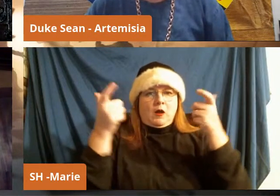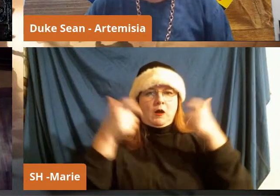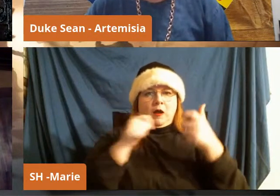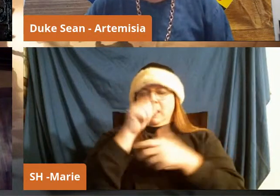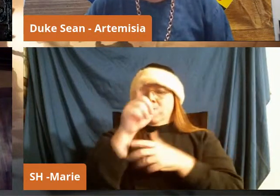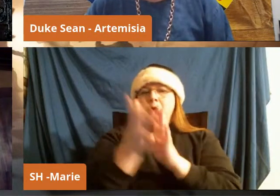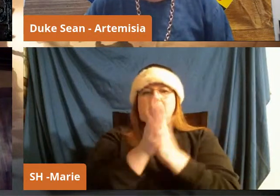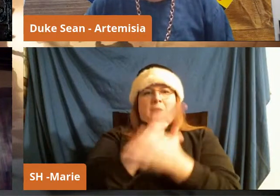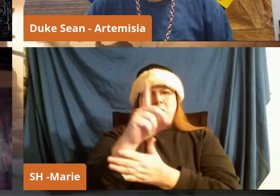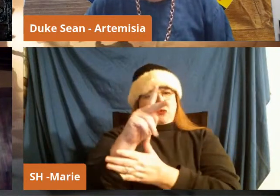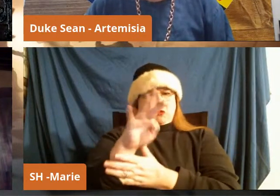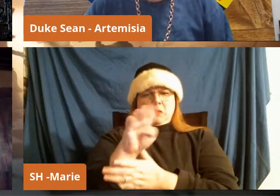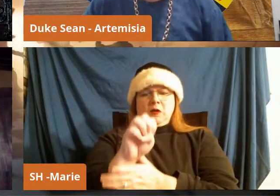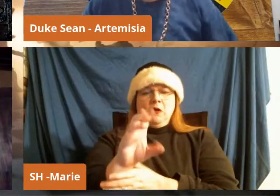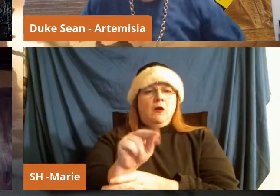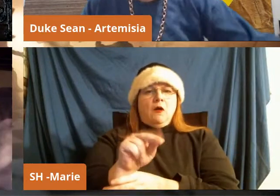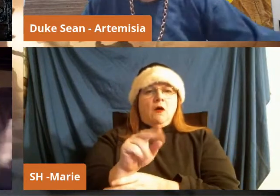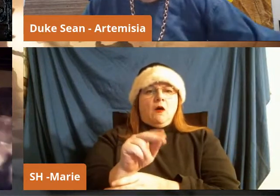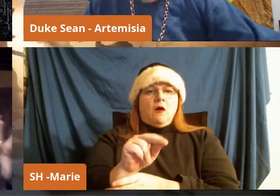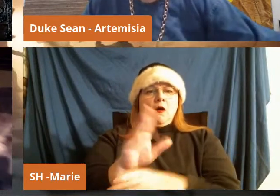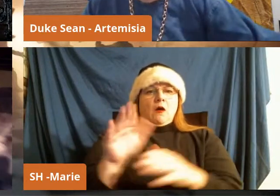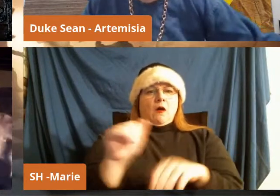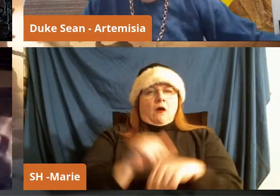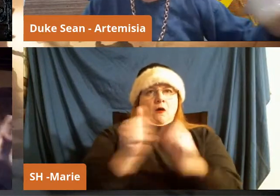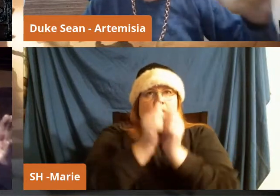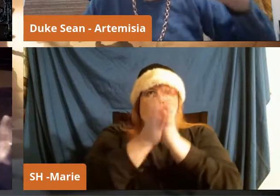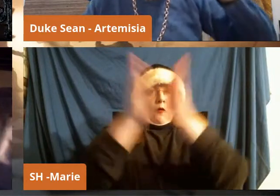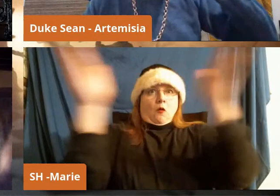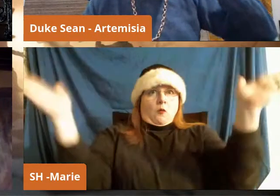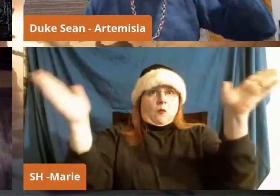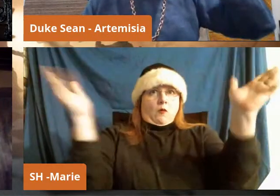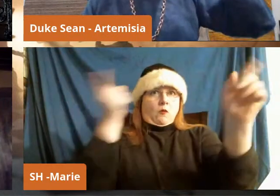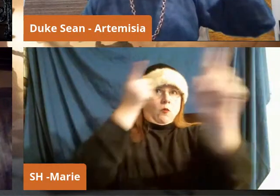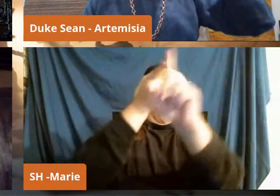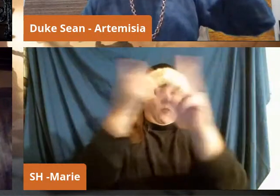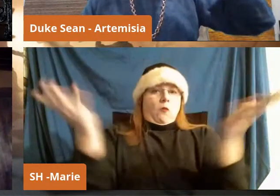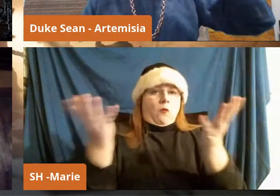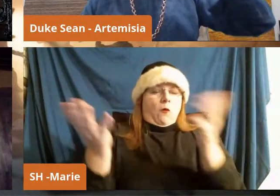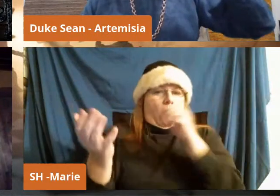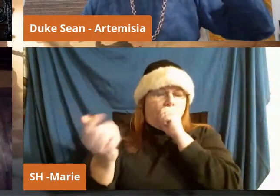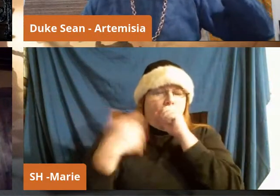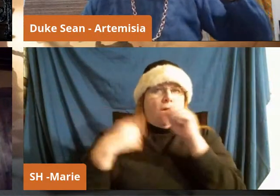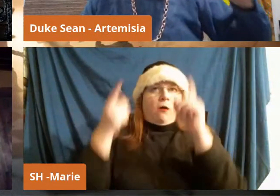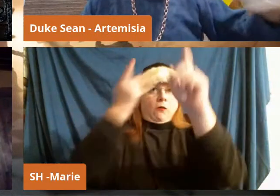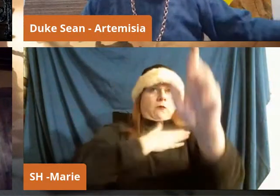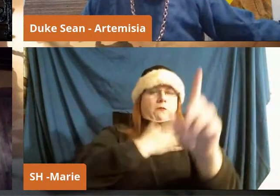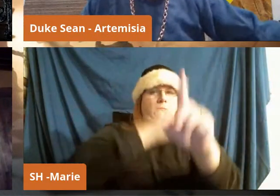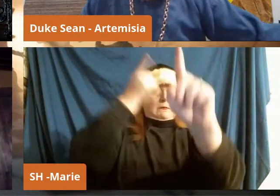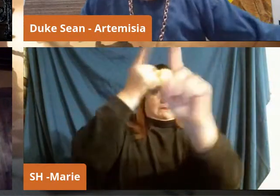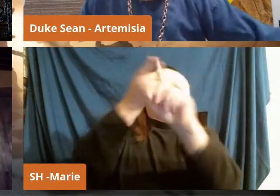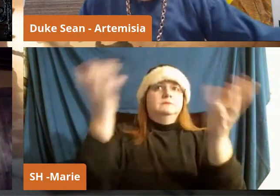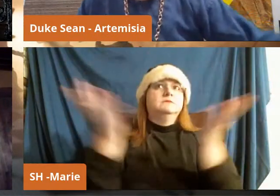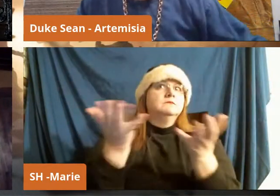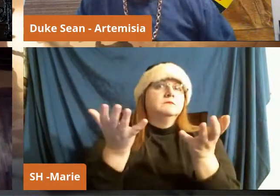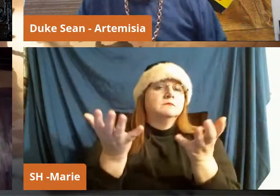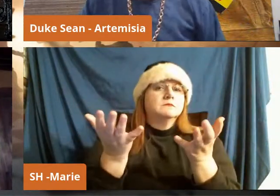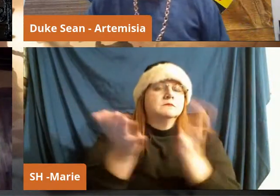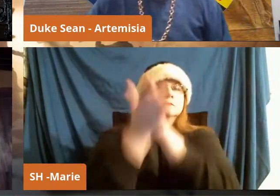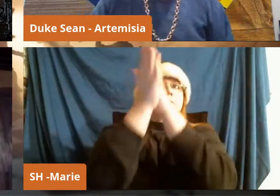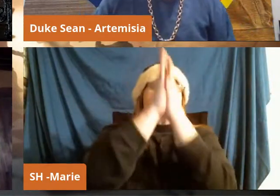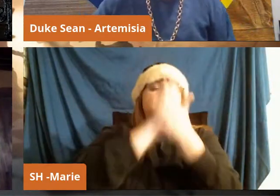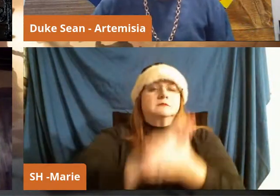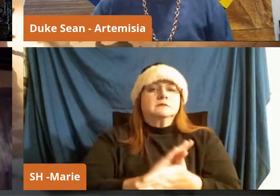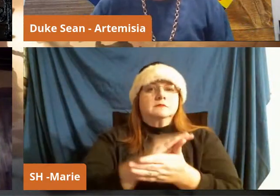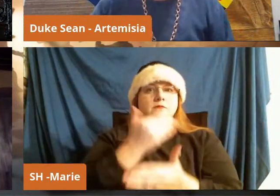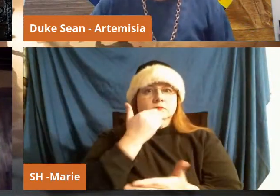duke. I set more open-ended goals for myself. So my goal was to become